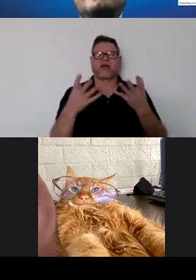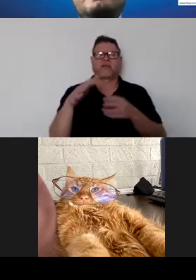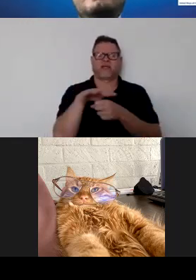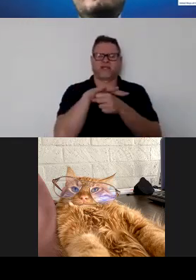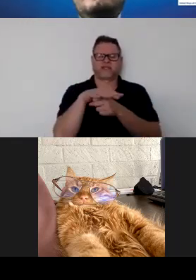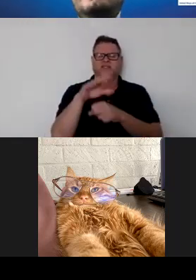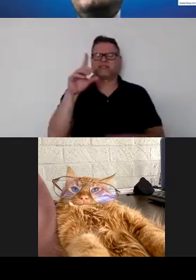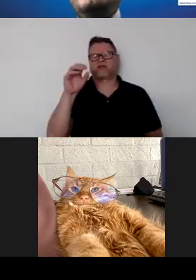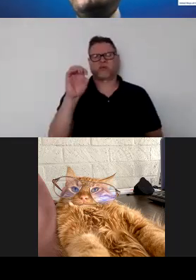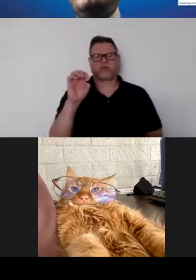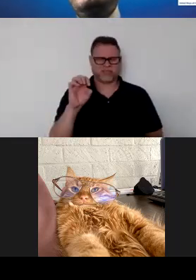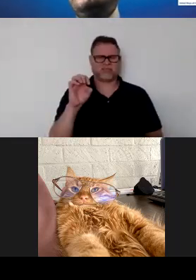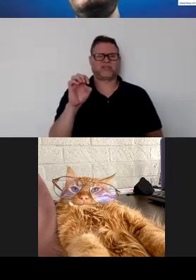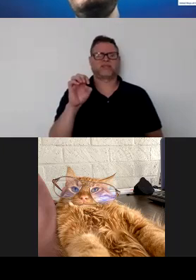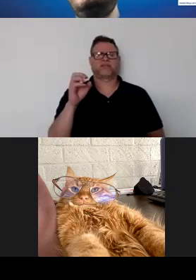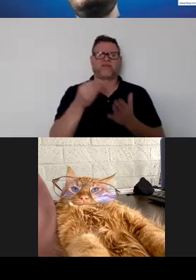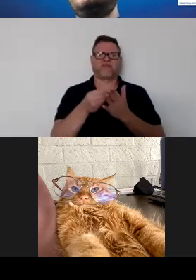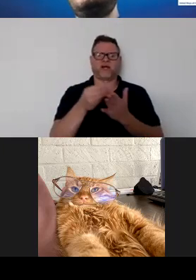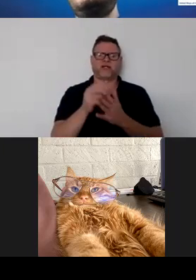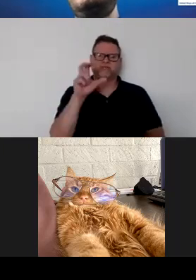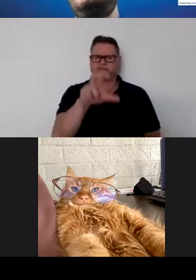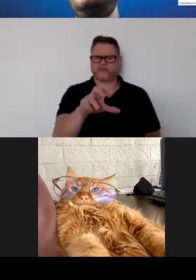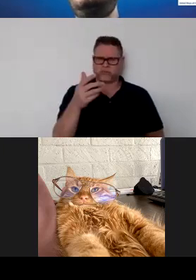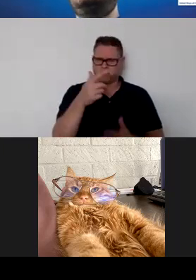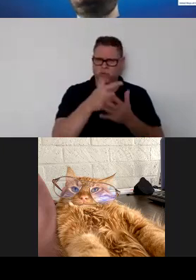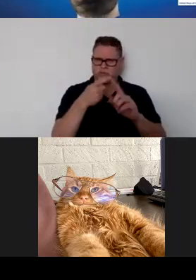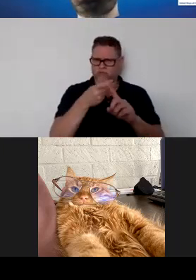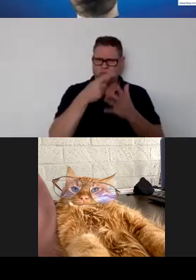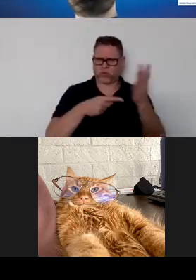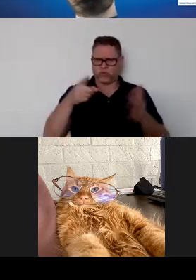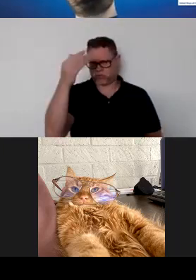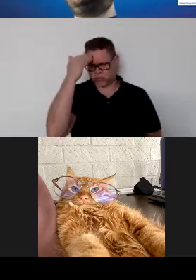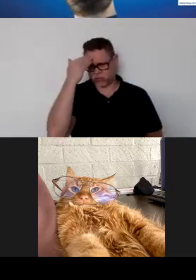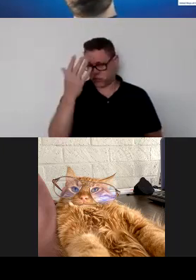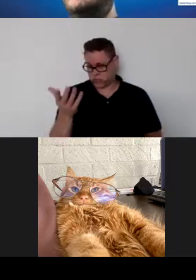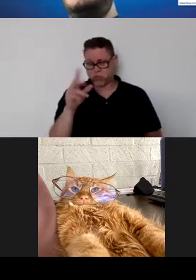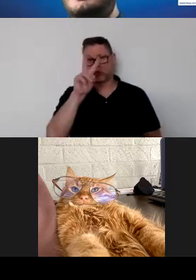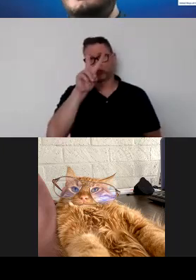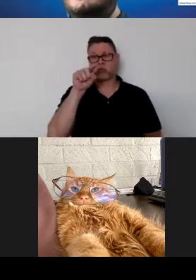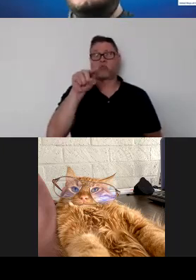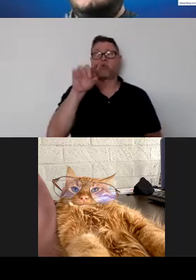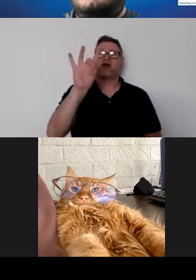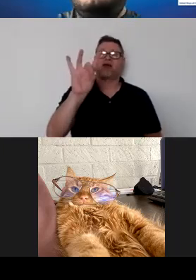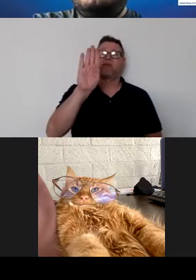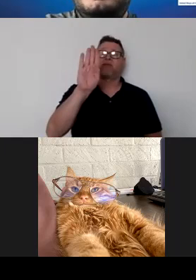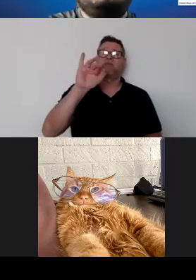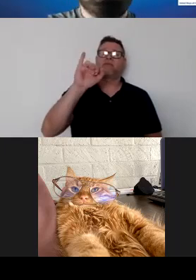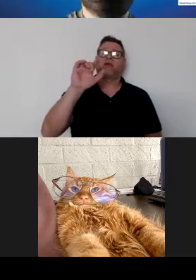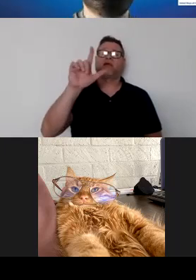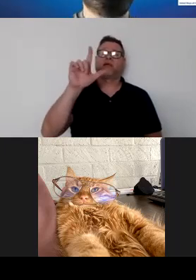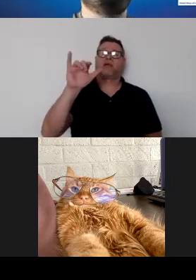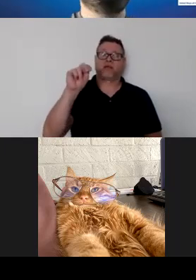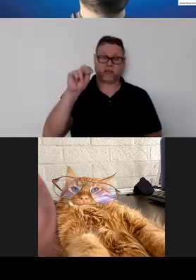DOE looking to fund, from what you know? So there's $2.8 billion for the